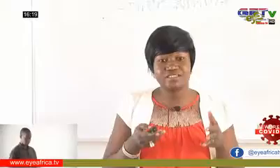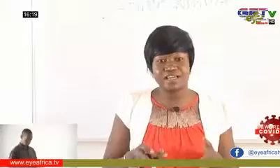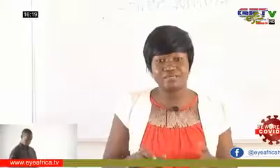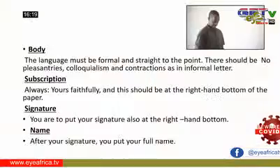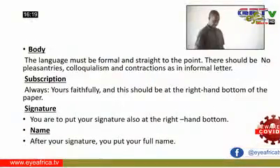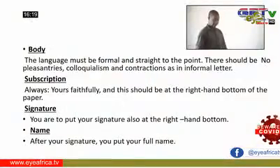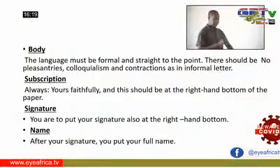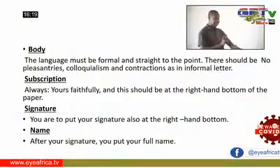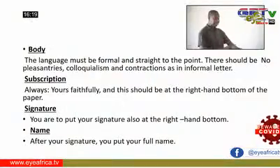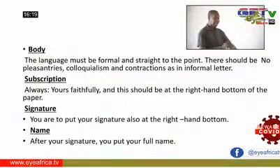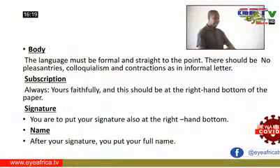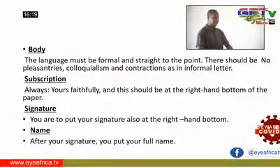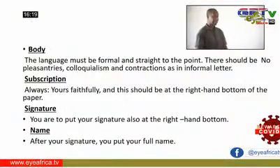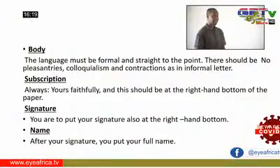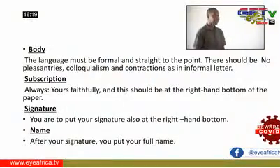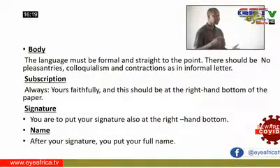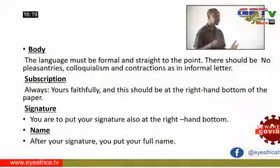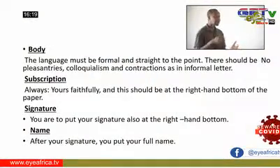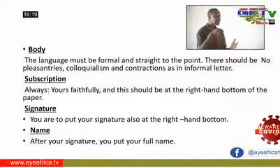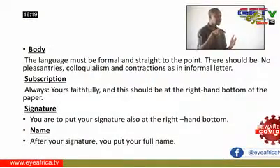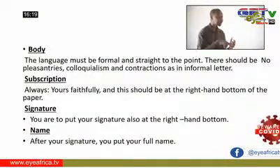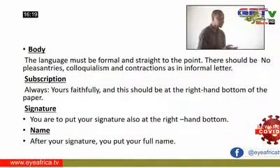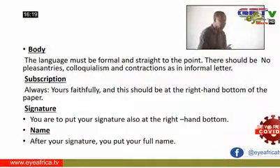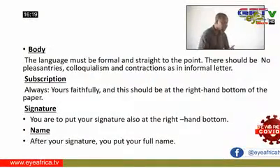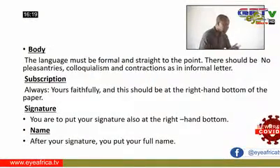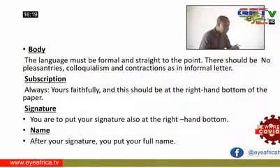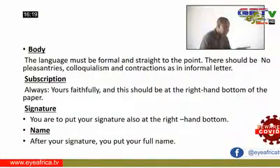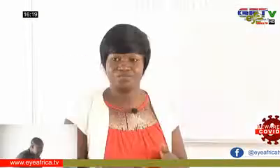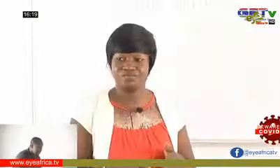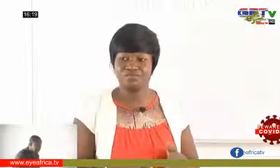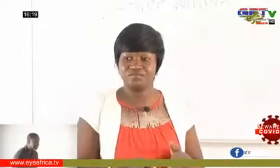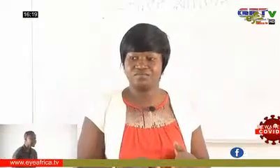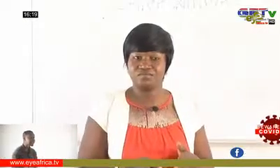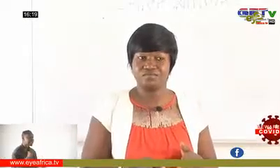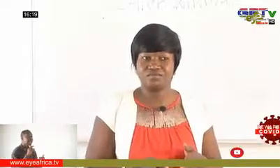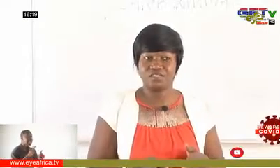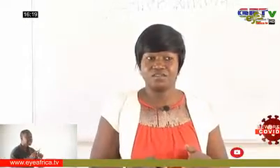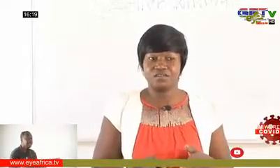Now it is time that we introduce you to another type of letter,